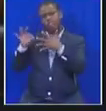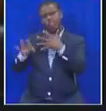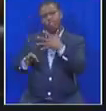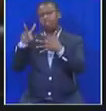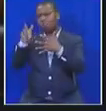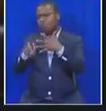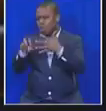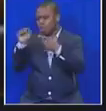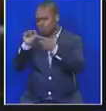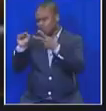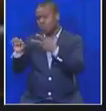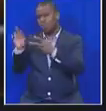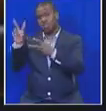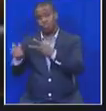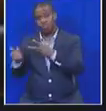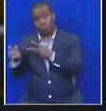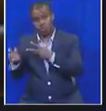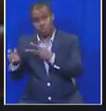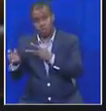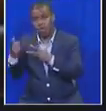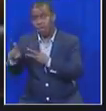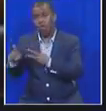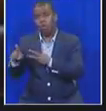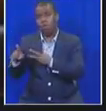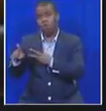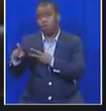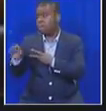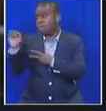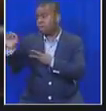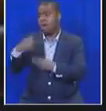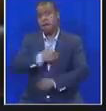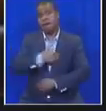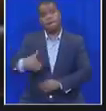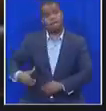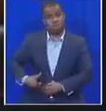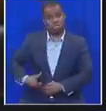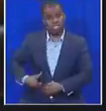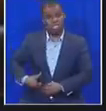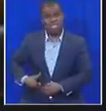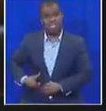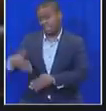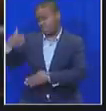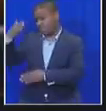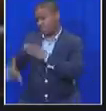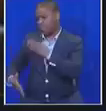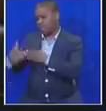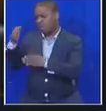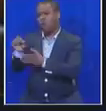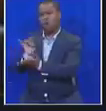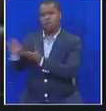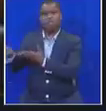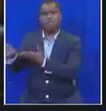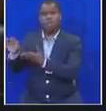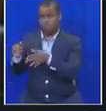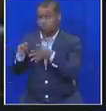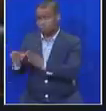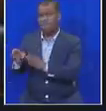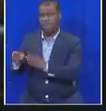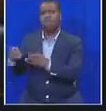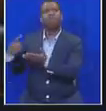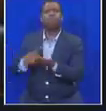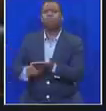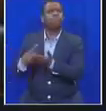can address the issue of ending or terminating the term of the President. And all those issues have